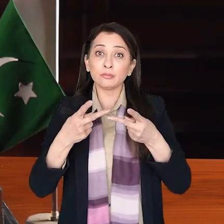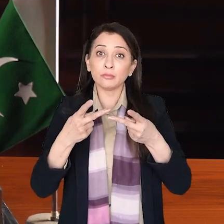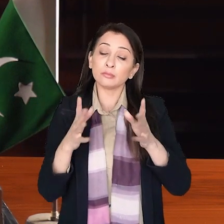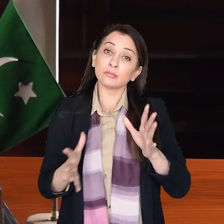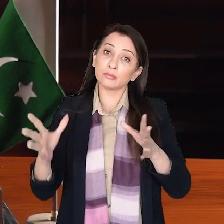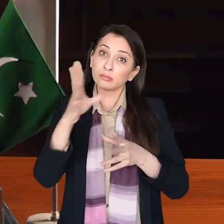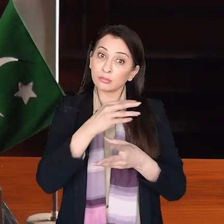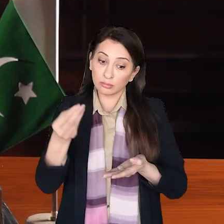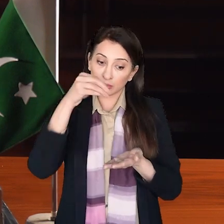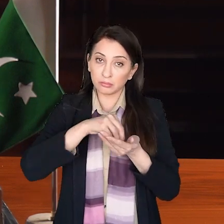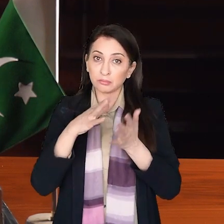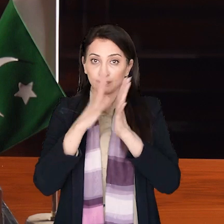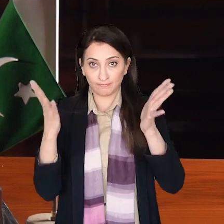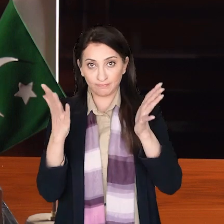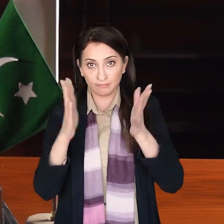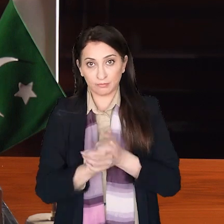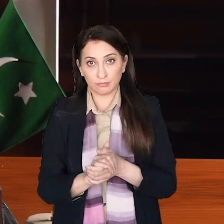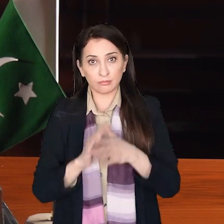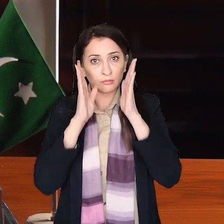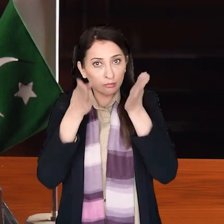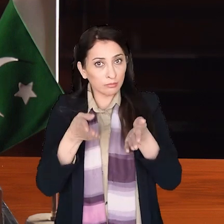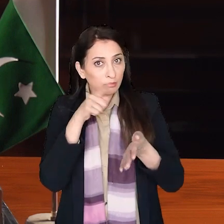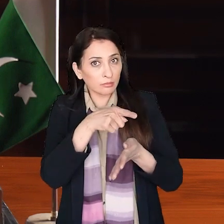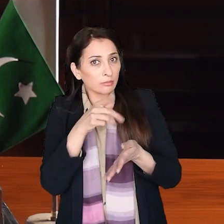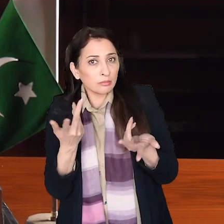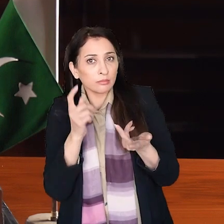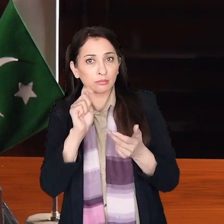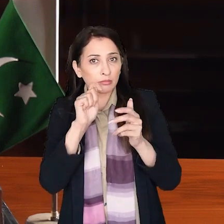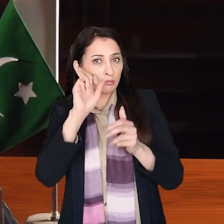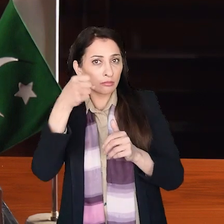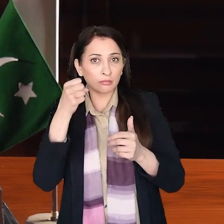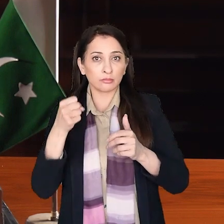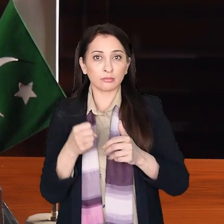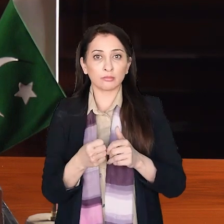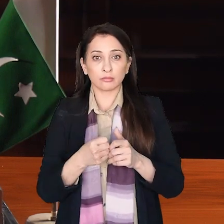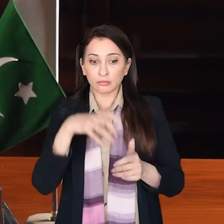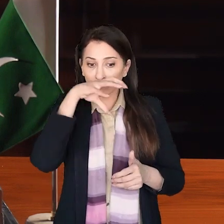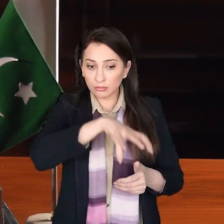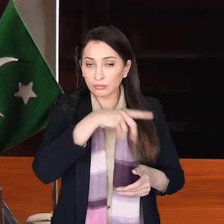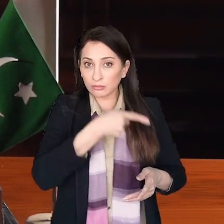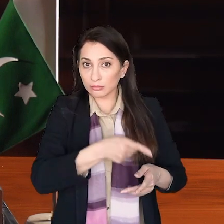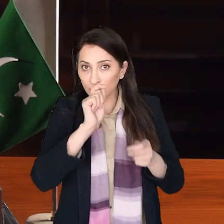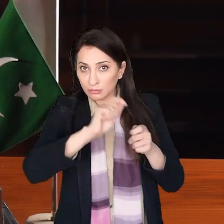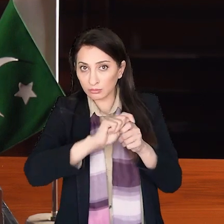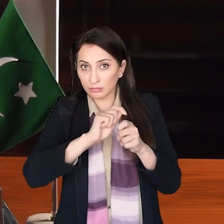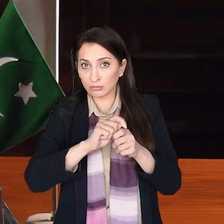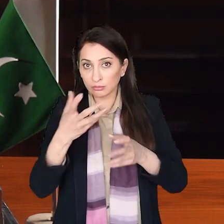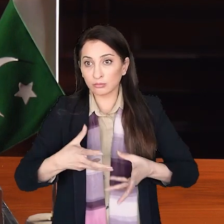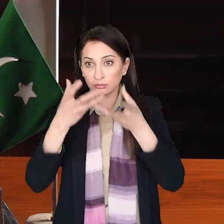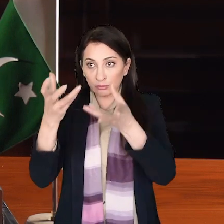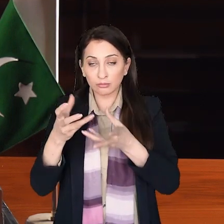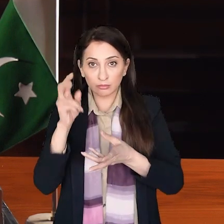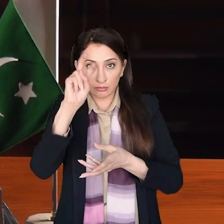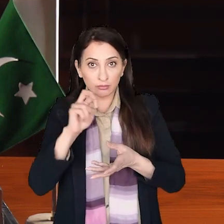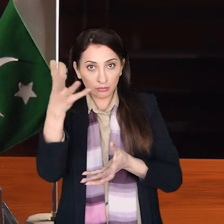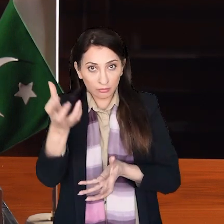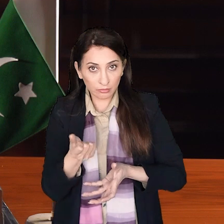think that. Focus on what you can do, focus on the local procurement, focus on